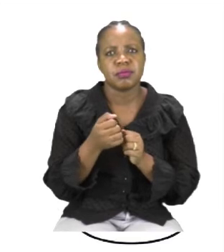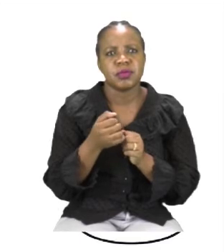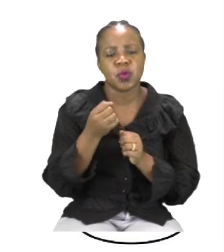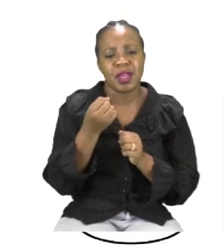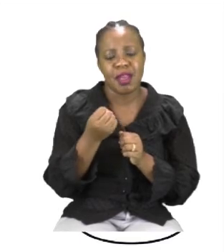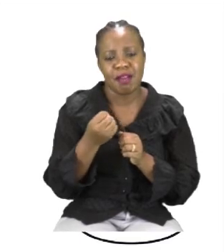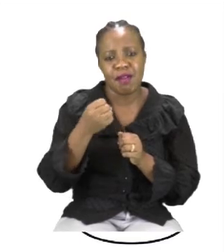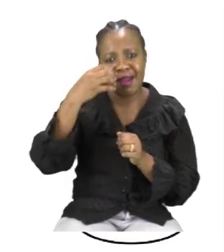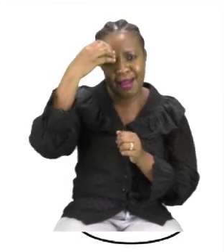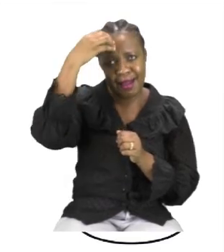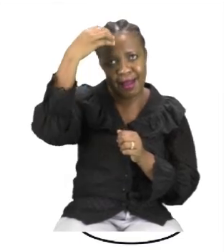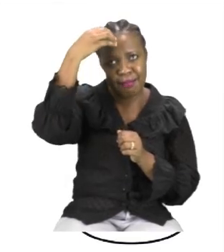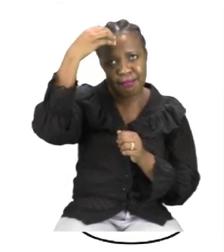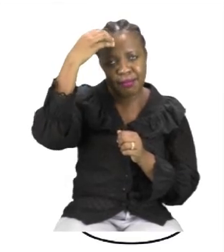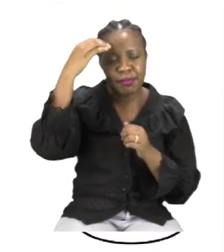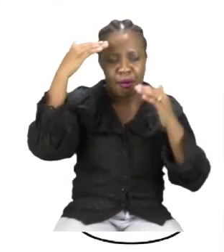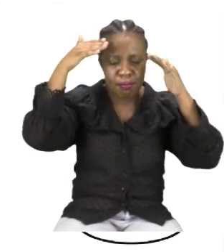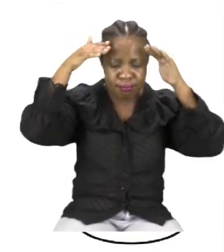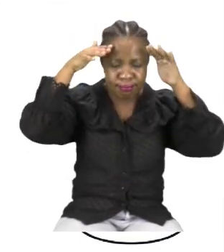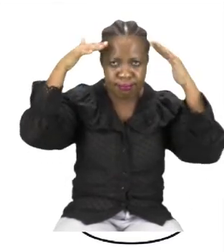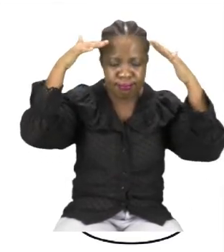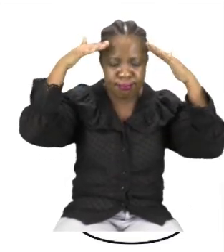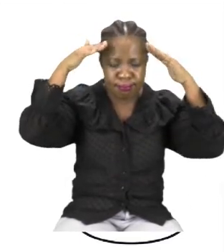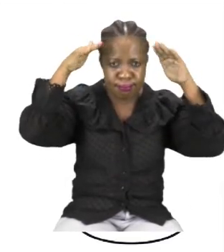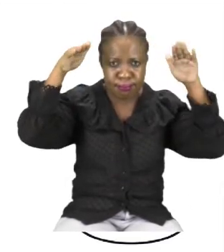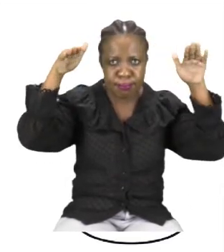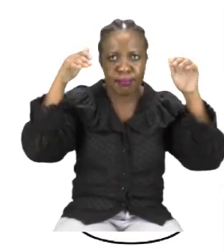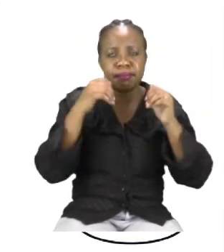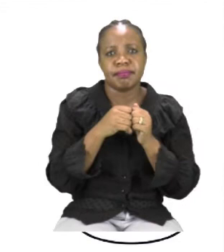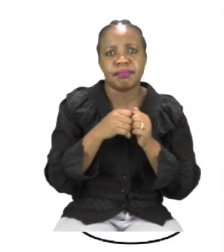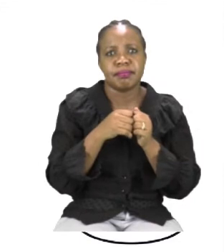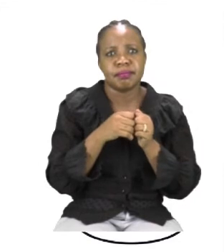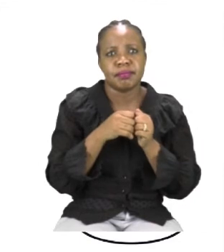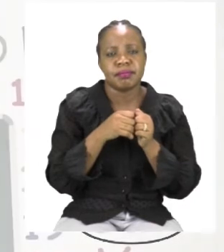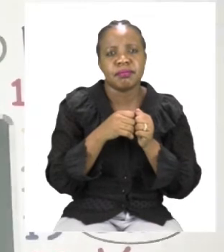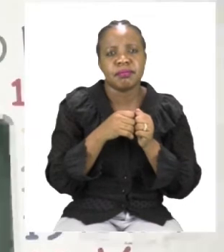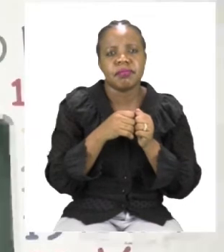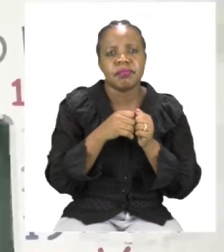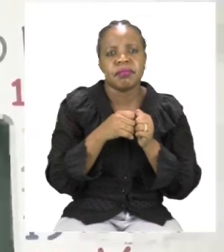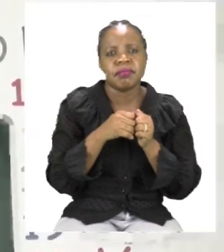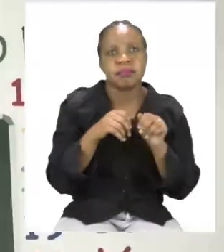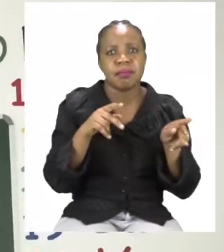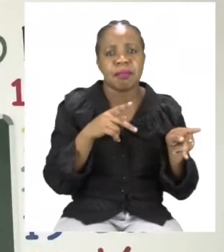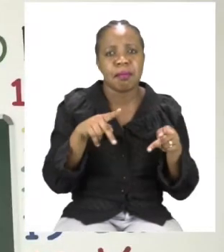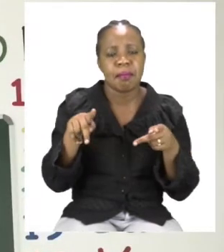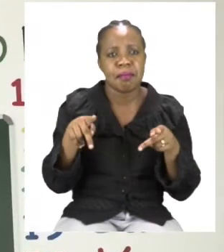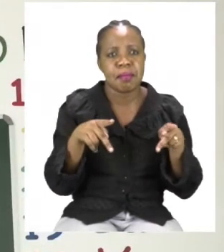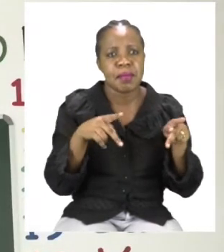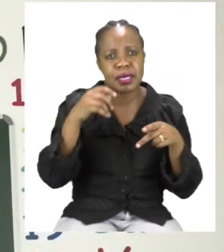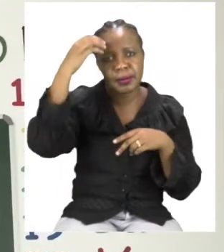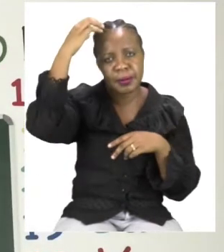parties, and it has its top facing up. I also want you to go home and take a look